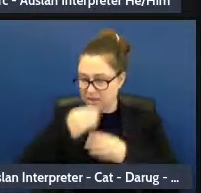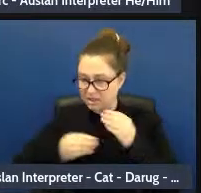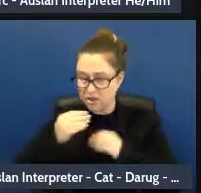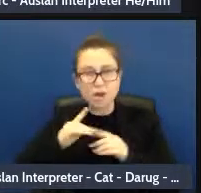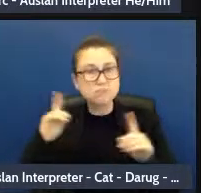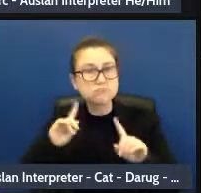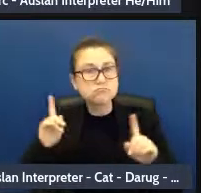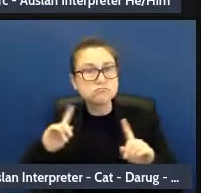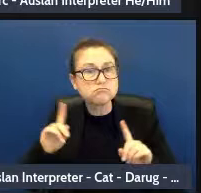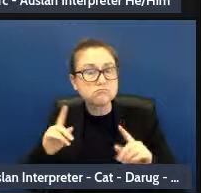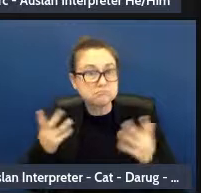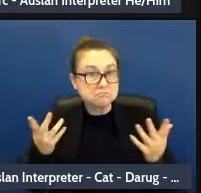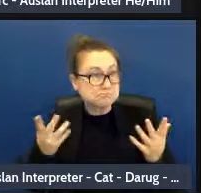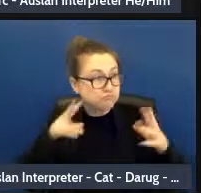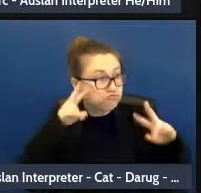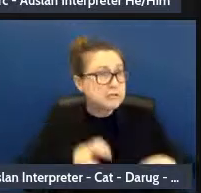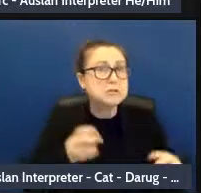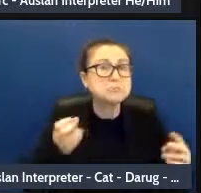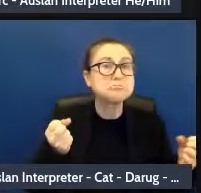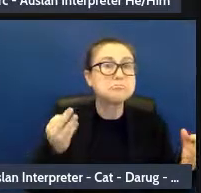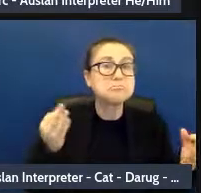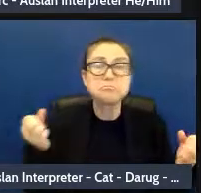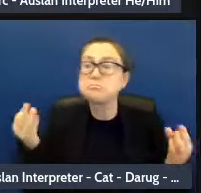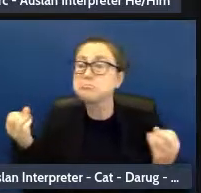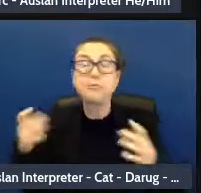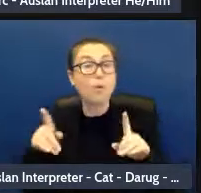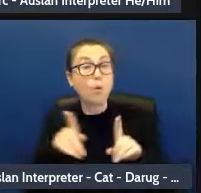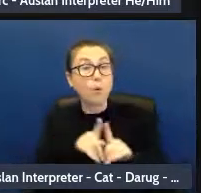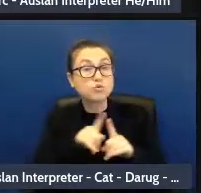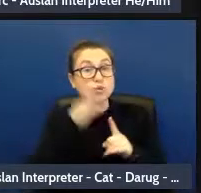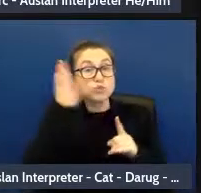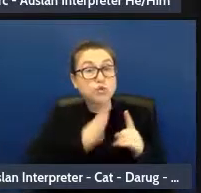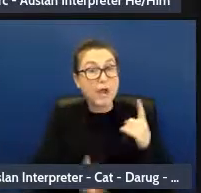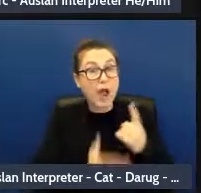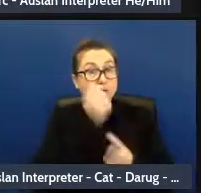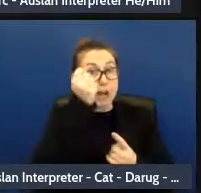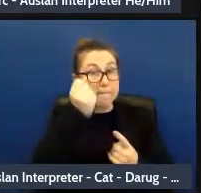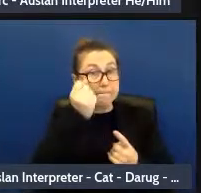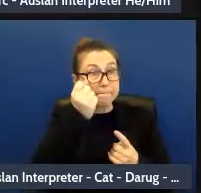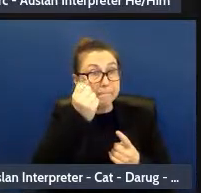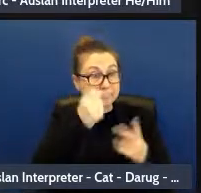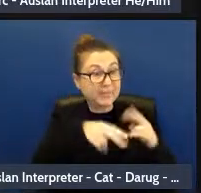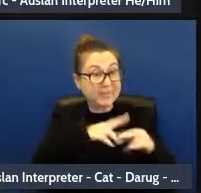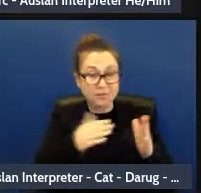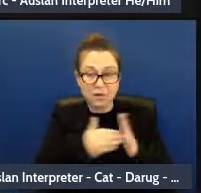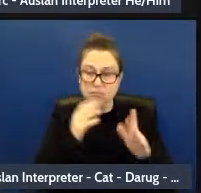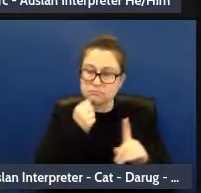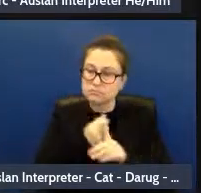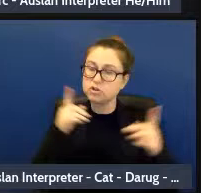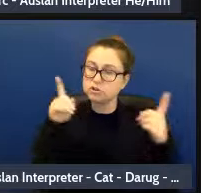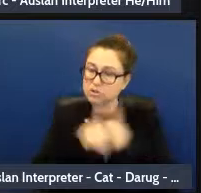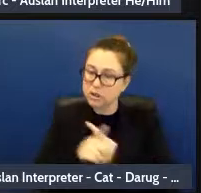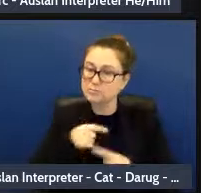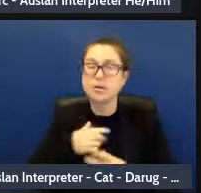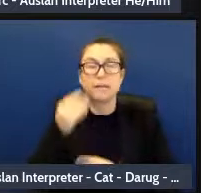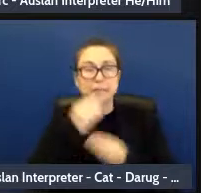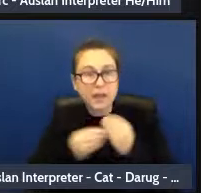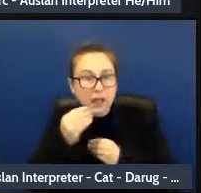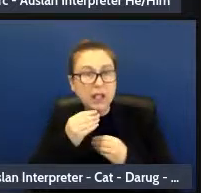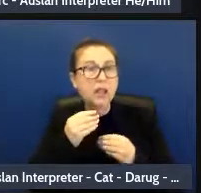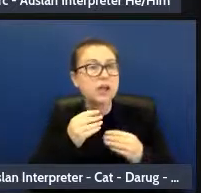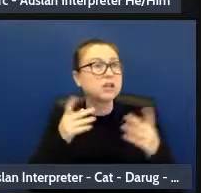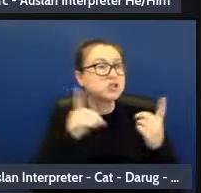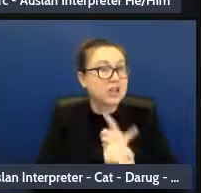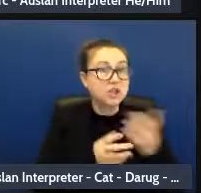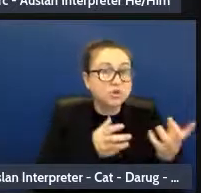And more importantly, whether the outcome of your stroke has changed what you eat or how you plan or shop or